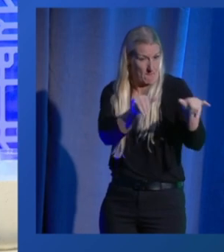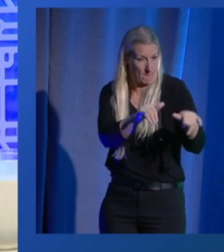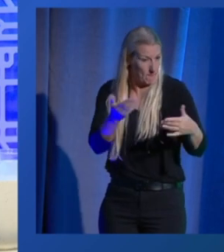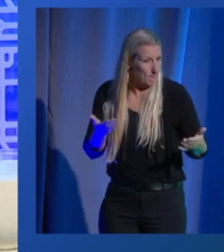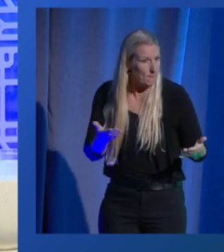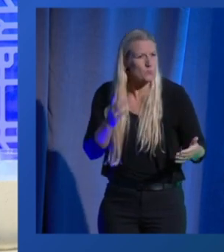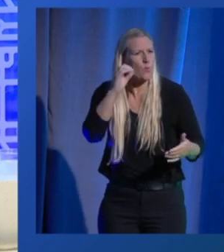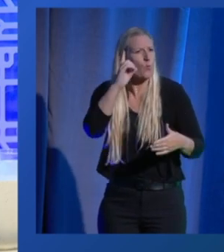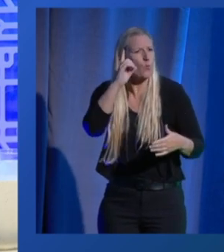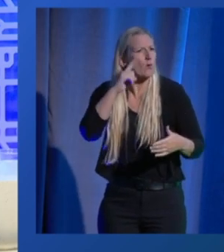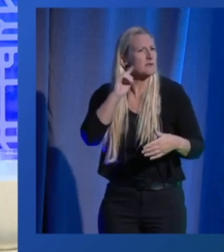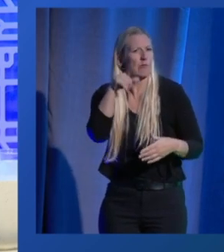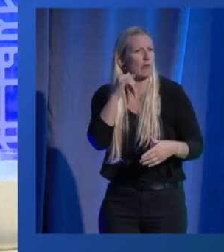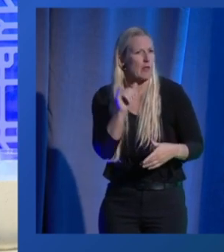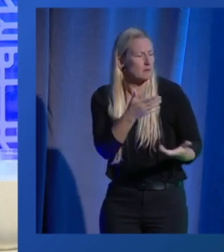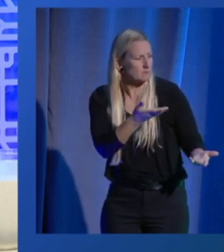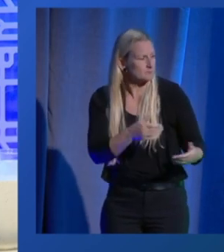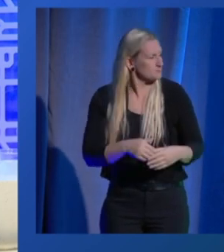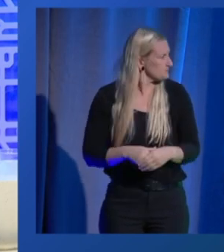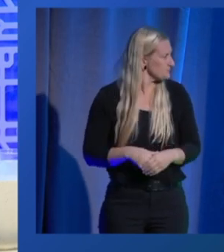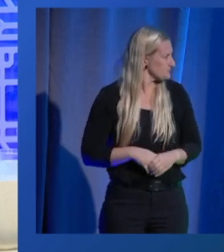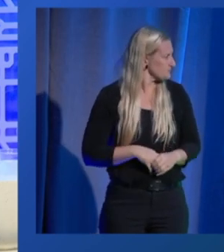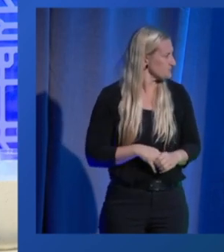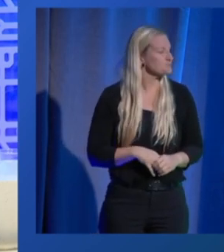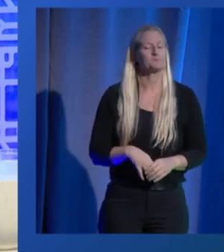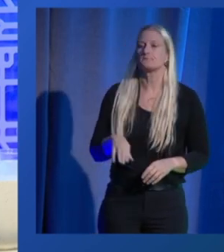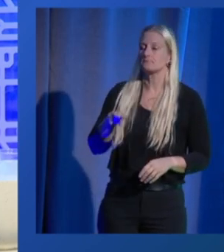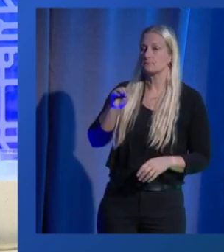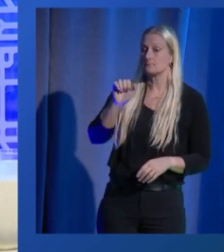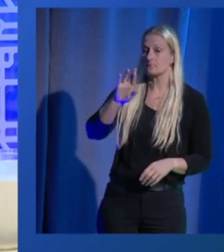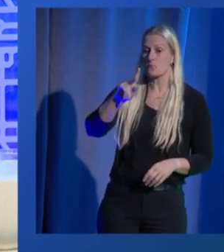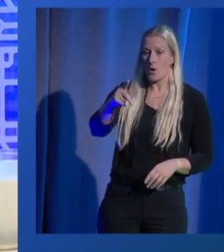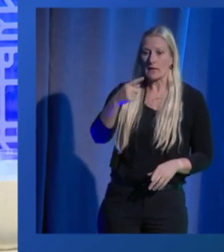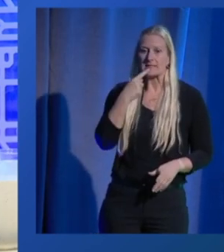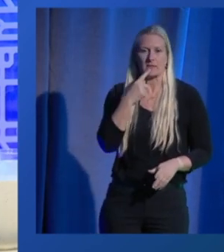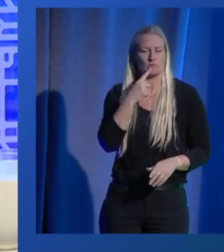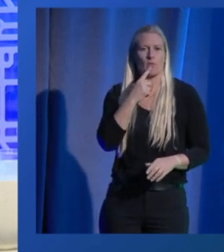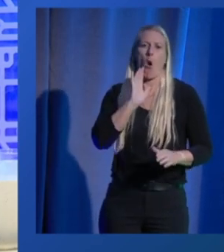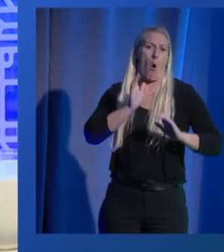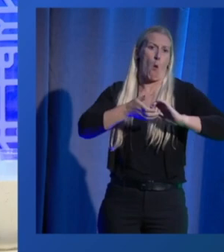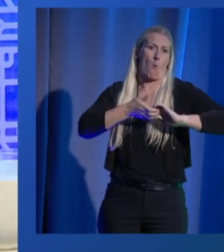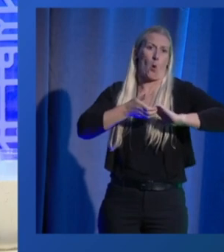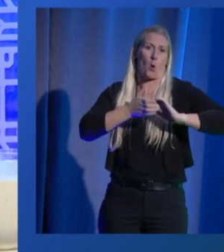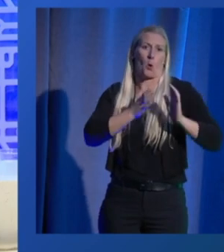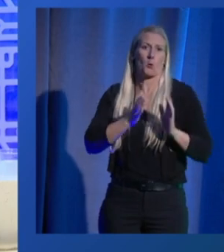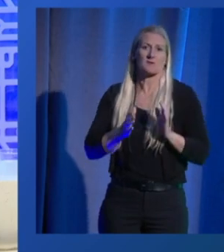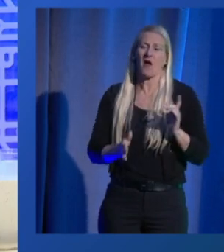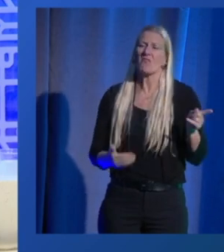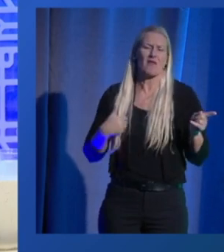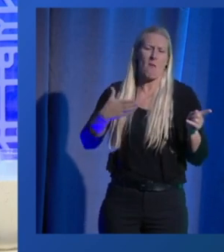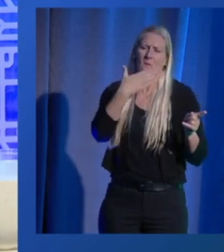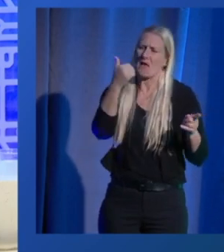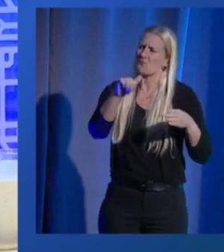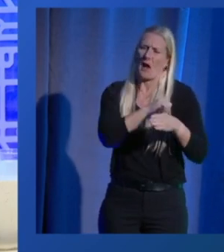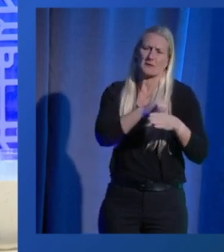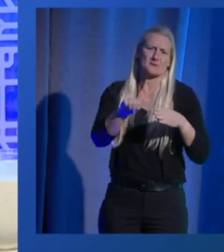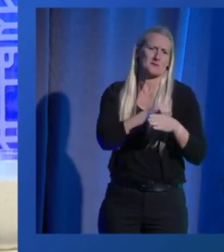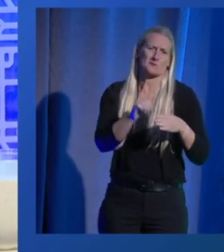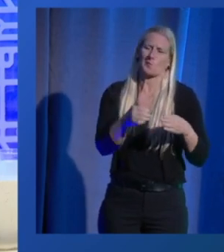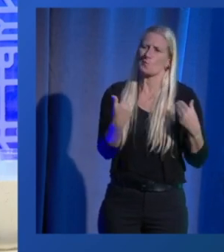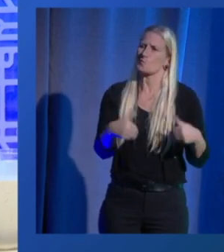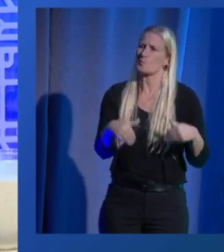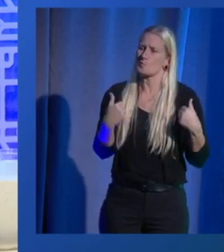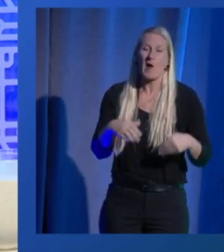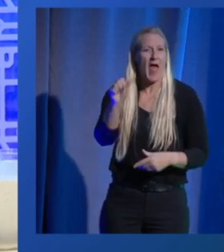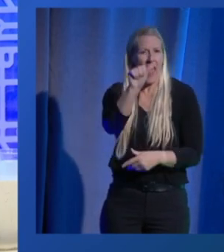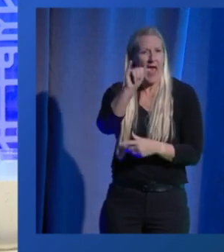like I would say that our allly I mean our partners come to us all the time with some of the best practices within the go Community AI is one